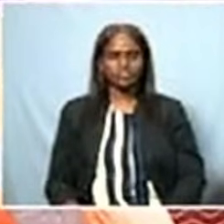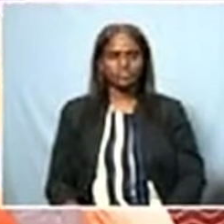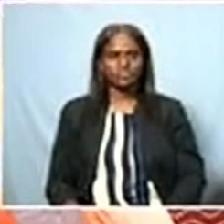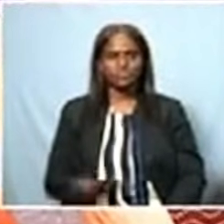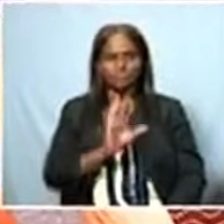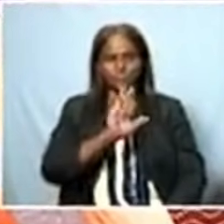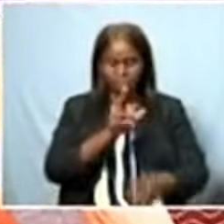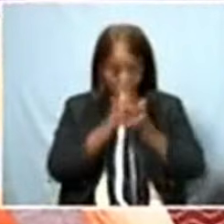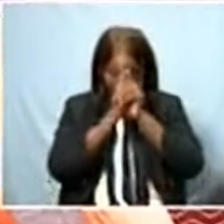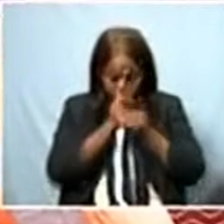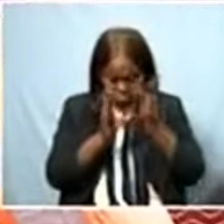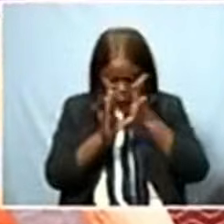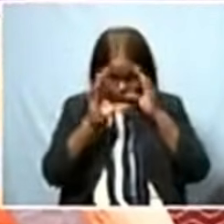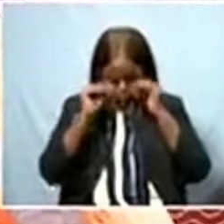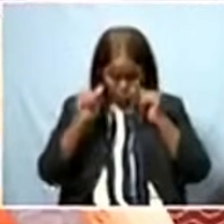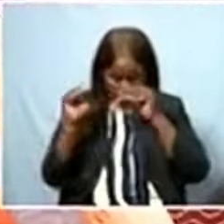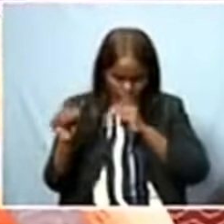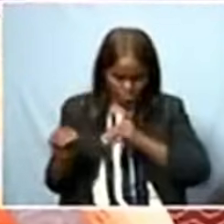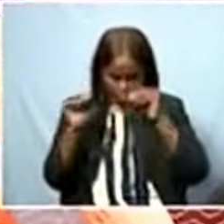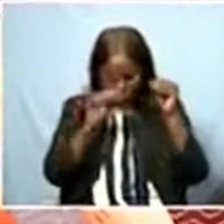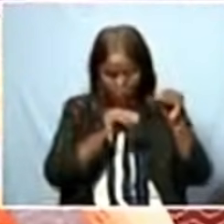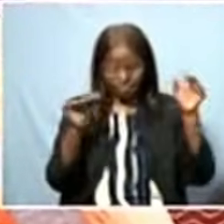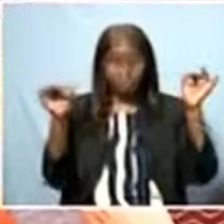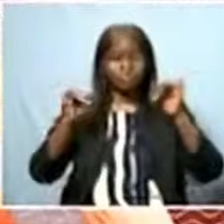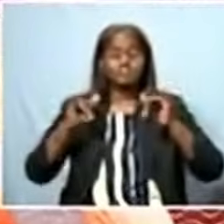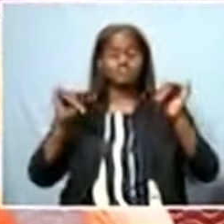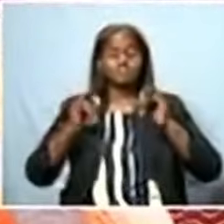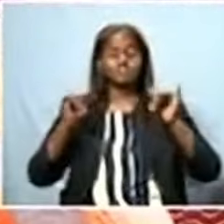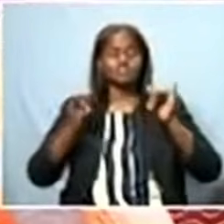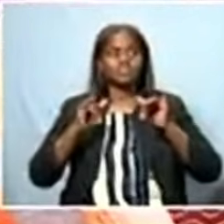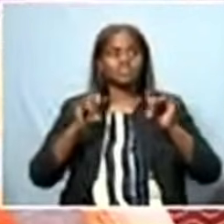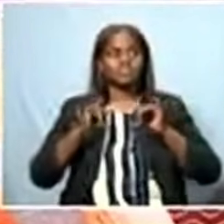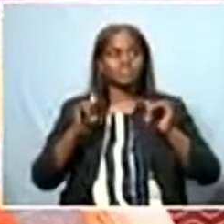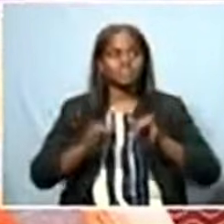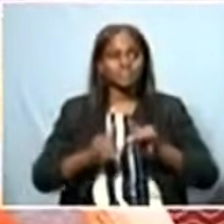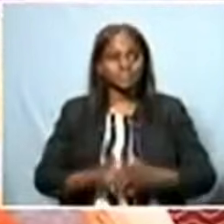Her Honor the Vice President, adjournment.